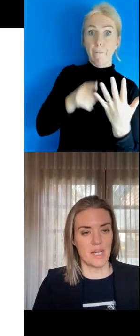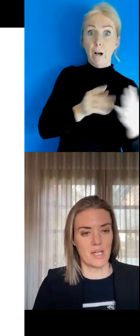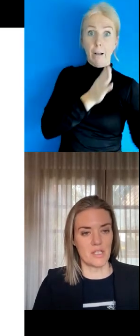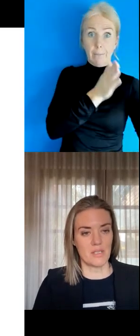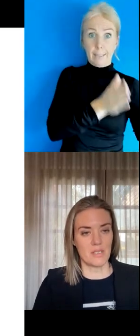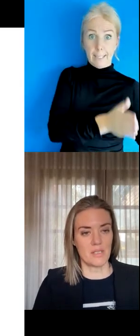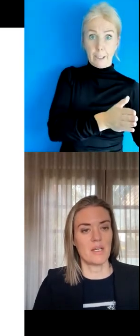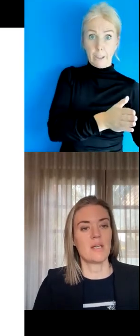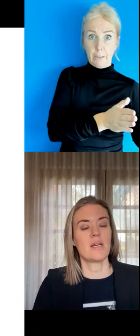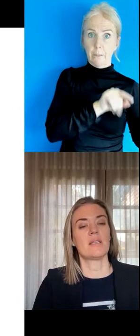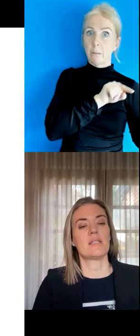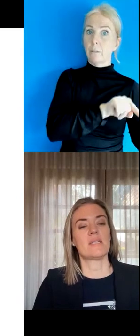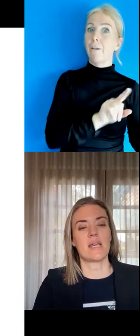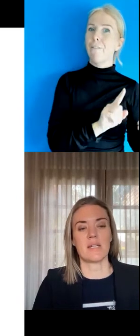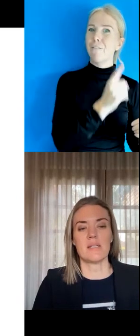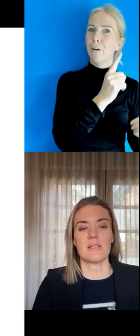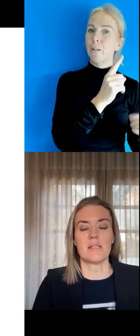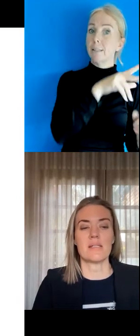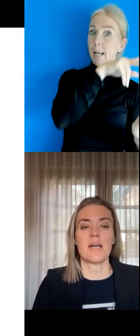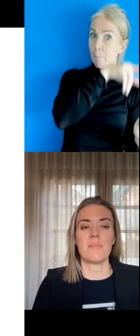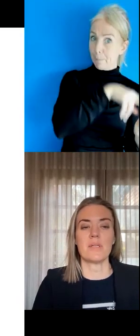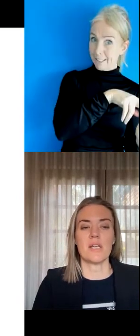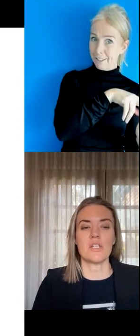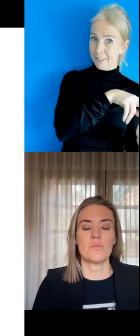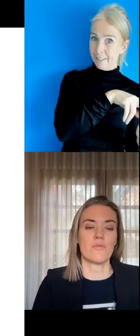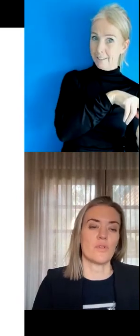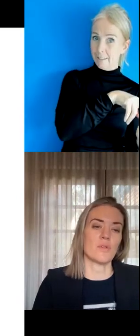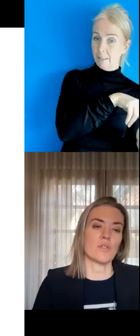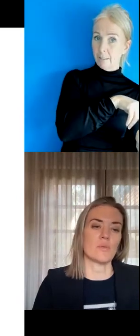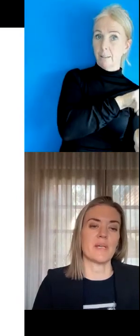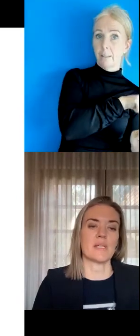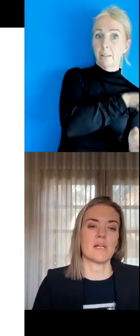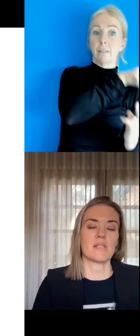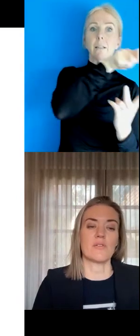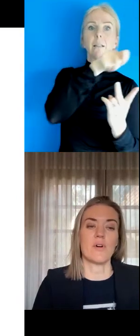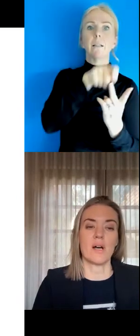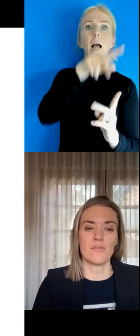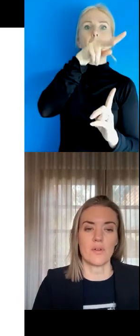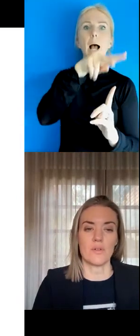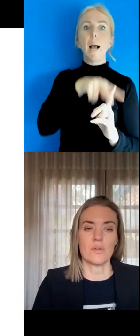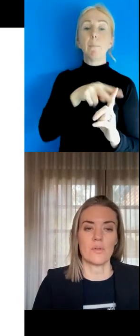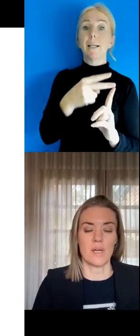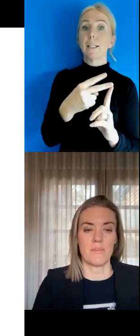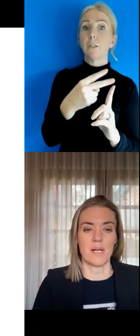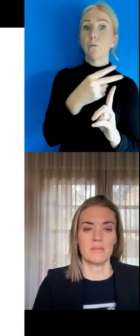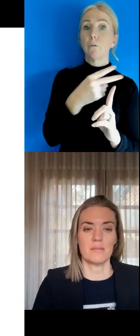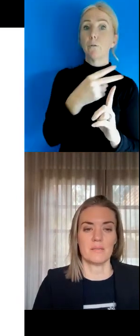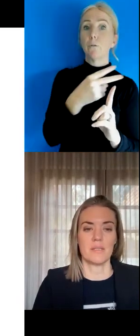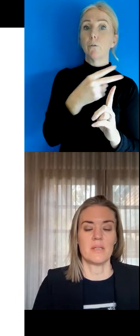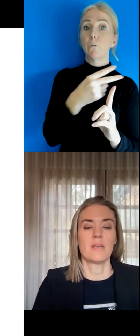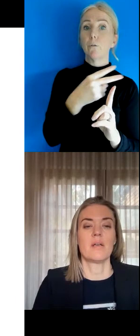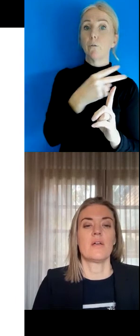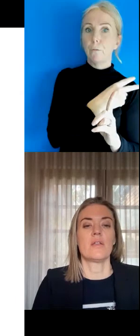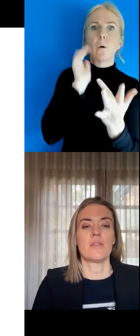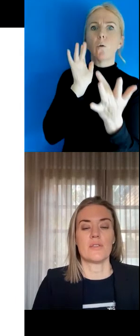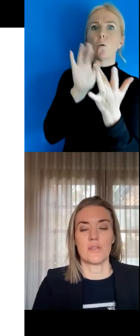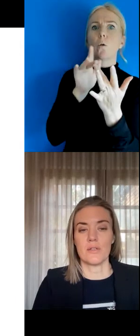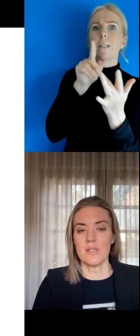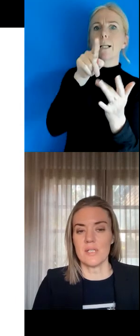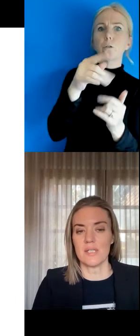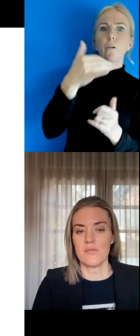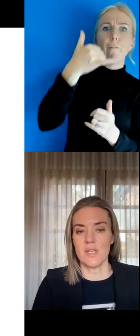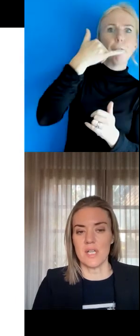is the application. The second is an application review that will be conducted via phone or email.